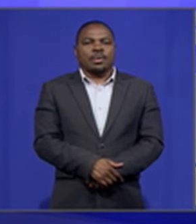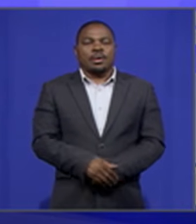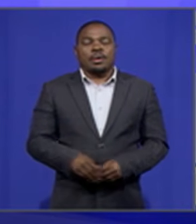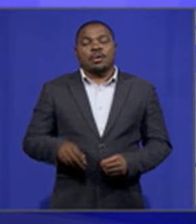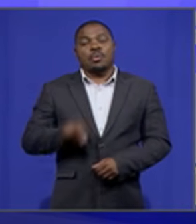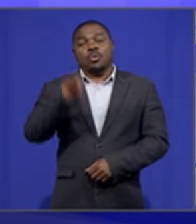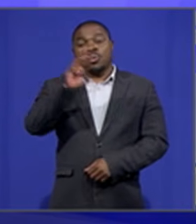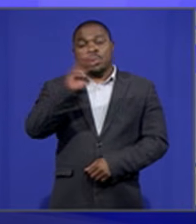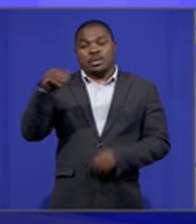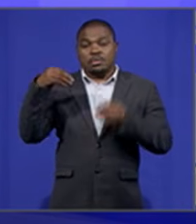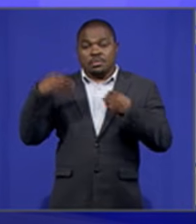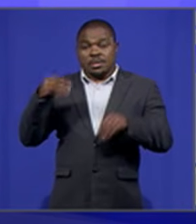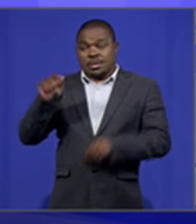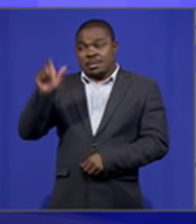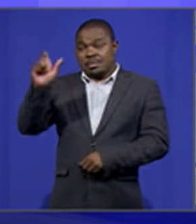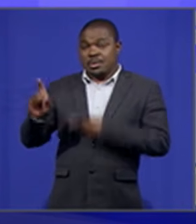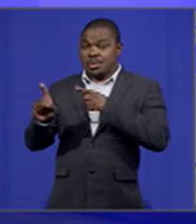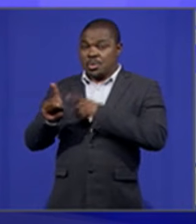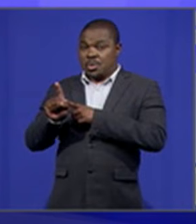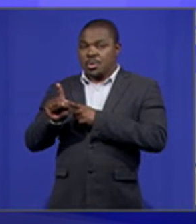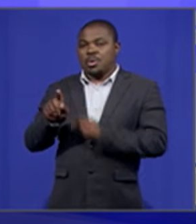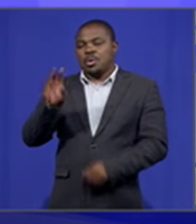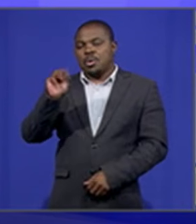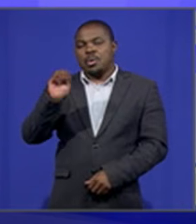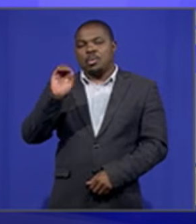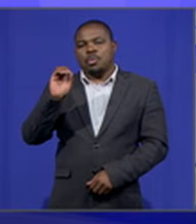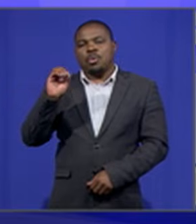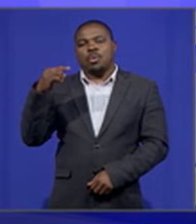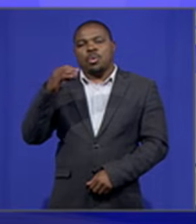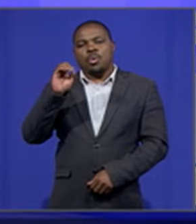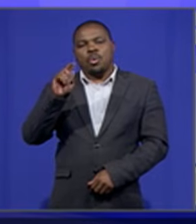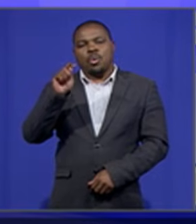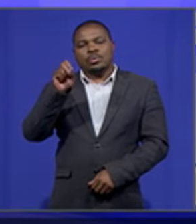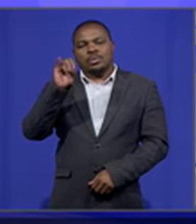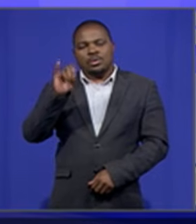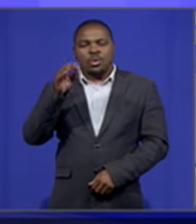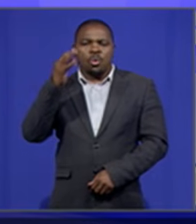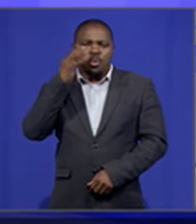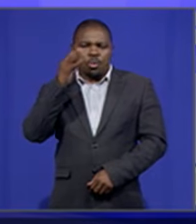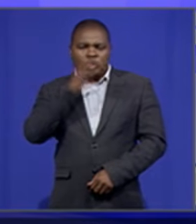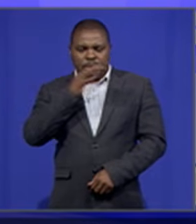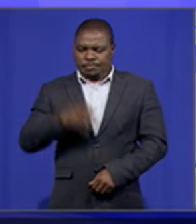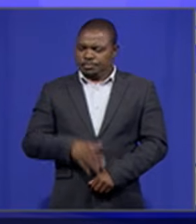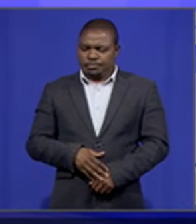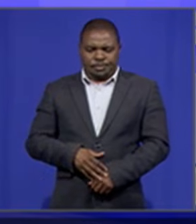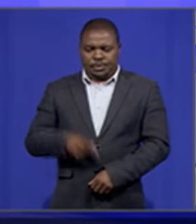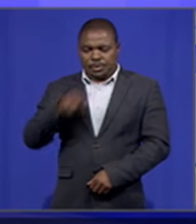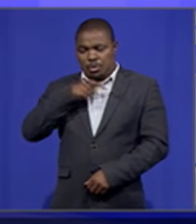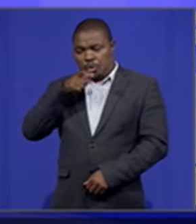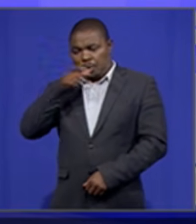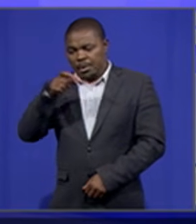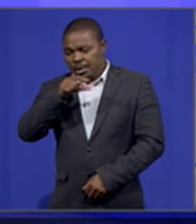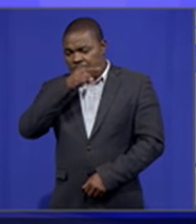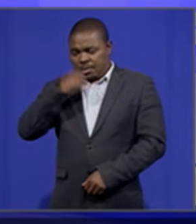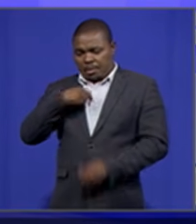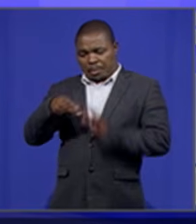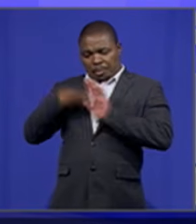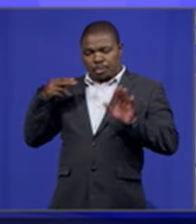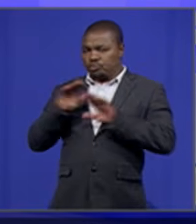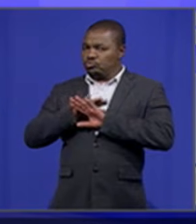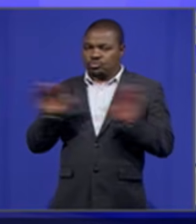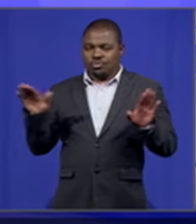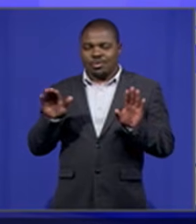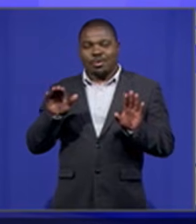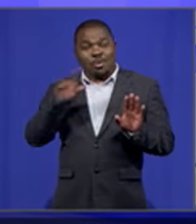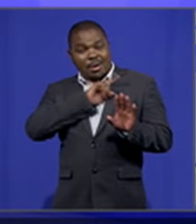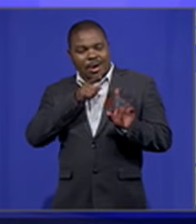Rakgwebo wa ka Northwest Brian Mokgotsi o šomišitše mantšu a gore ga rate go itatetša ka molato e le tsela ya gagwe ya go gana